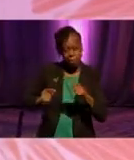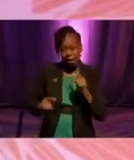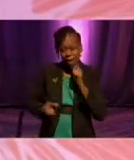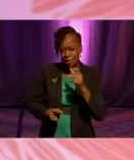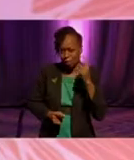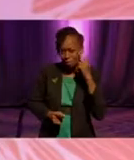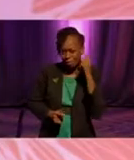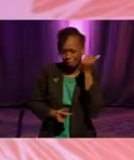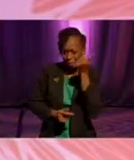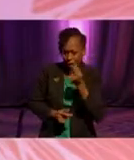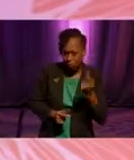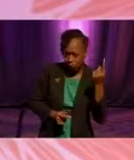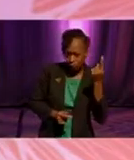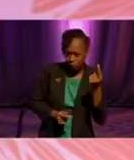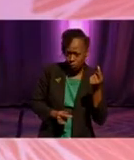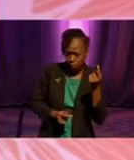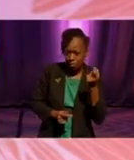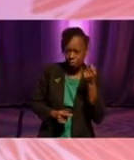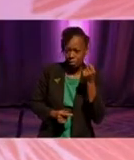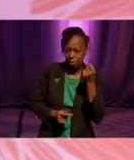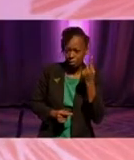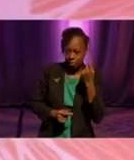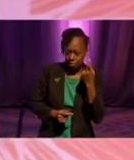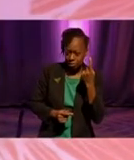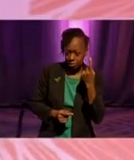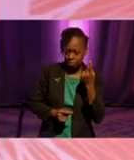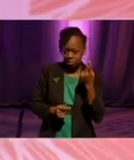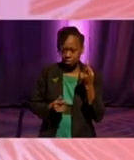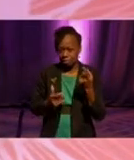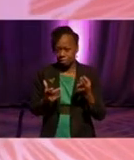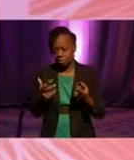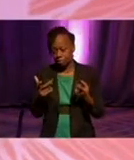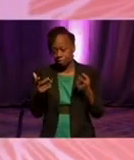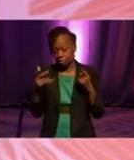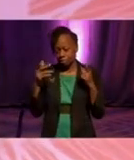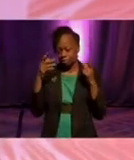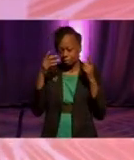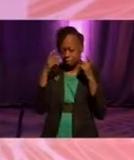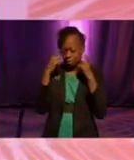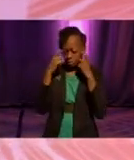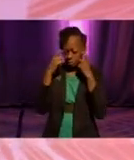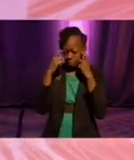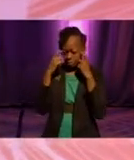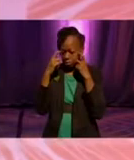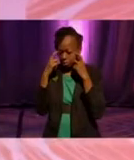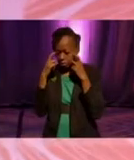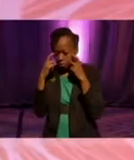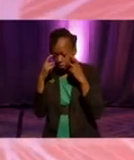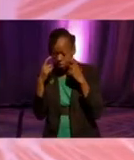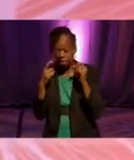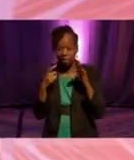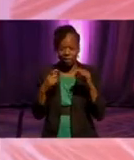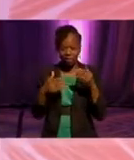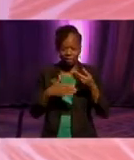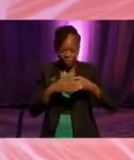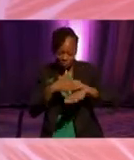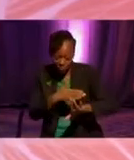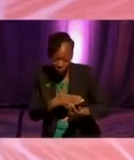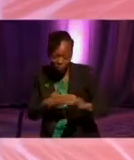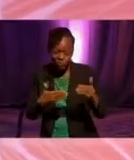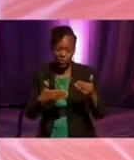everybody has probably also had the experience of like, oh, what am I doing? So a lot of people have, let me put it that way. And